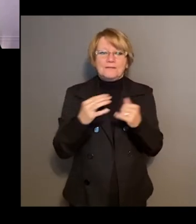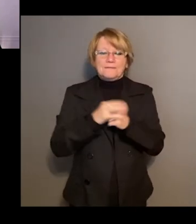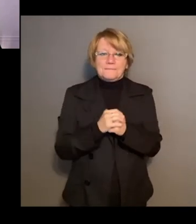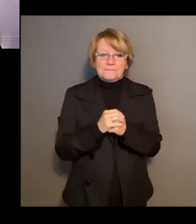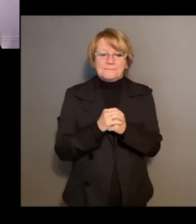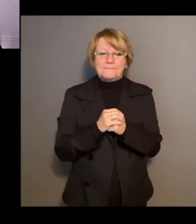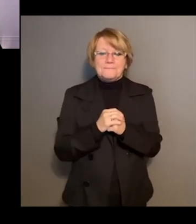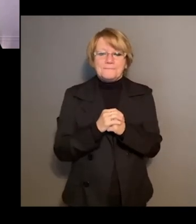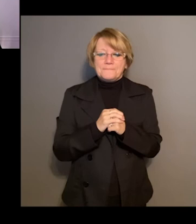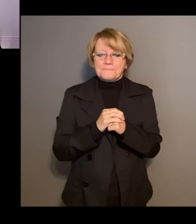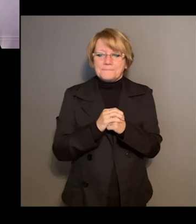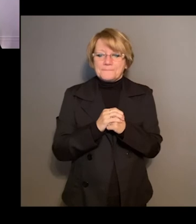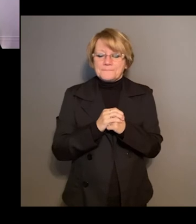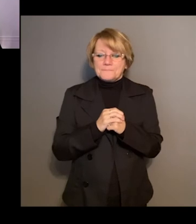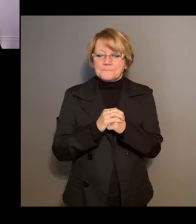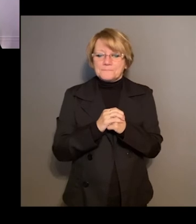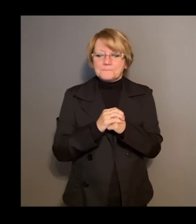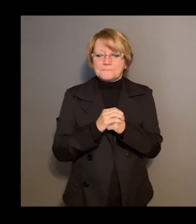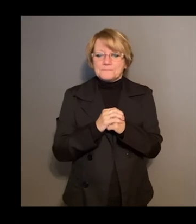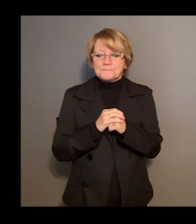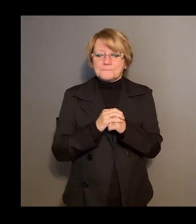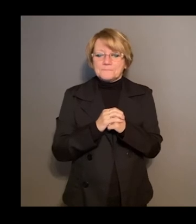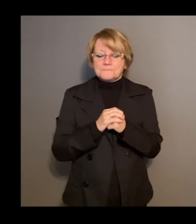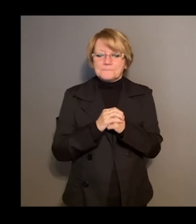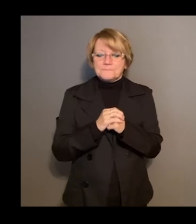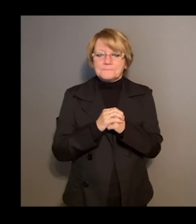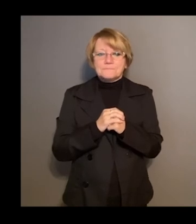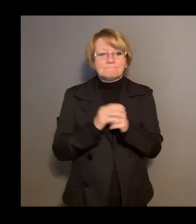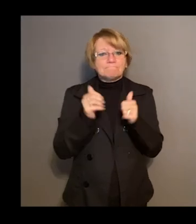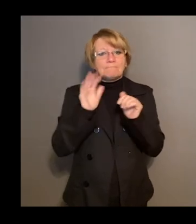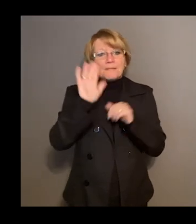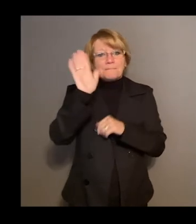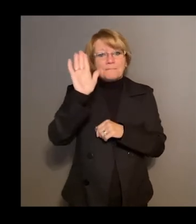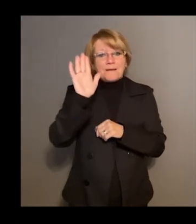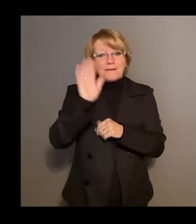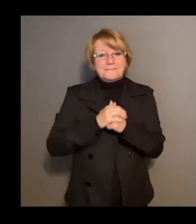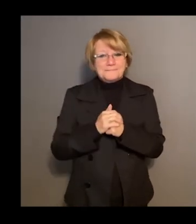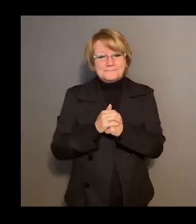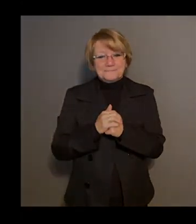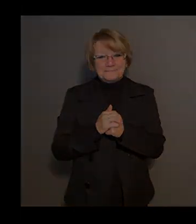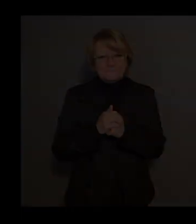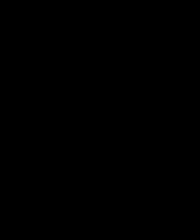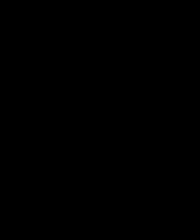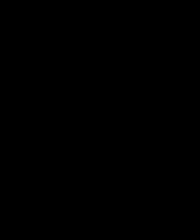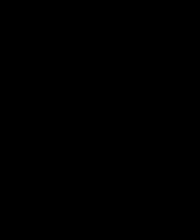Bye, everyone.